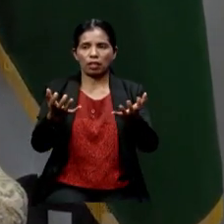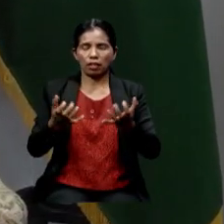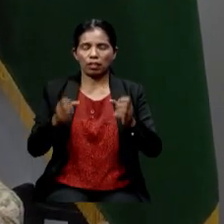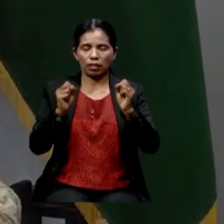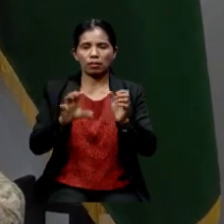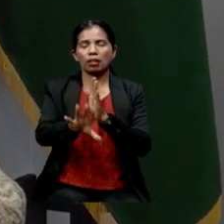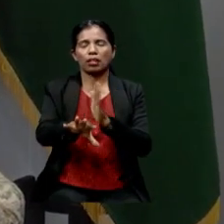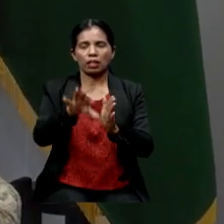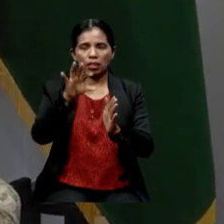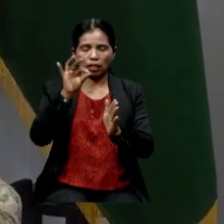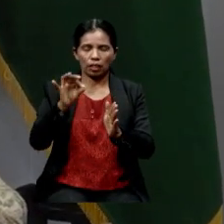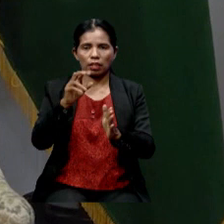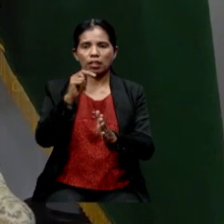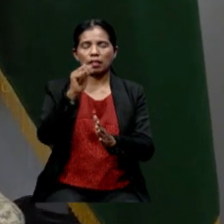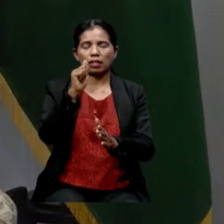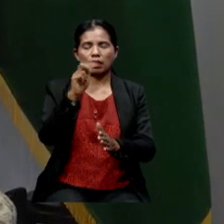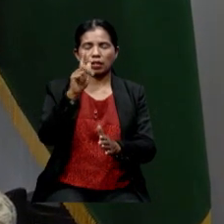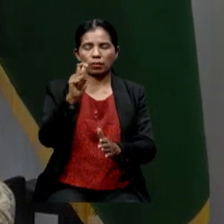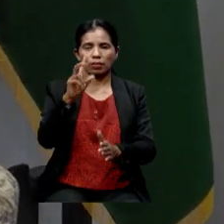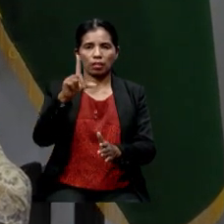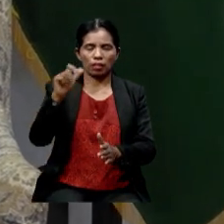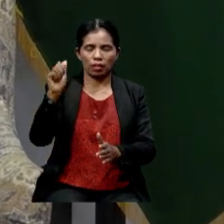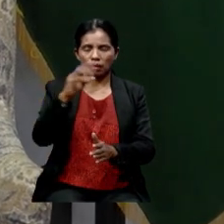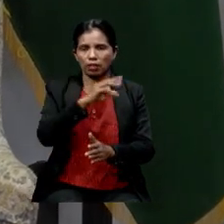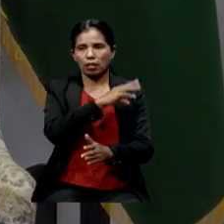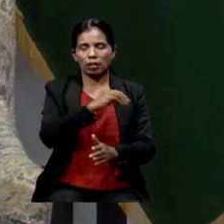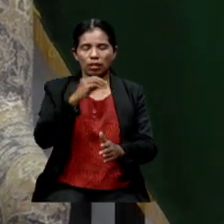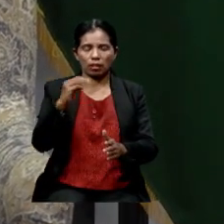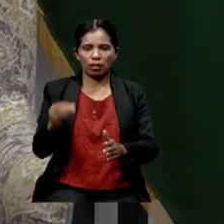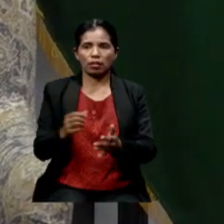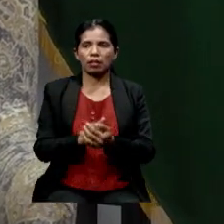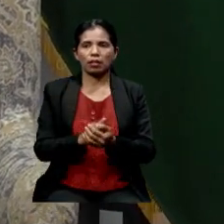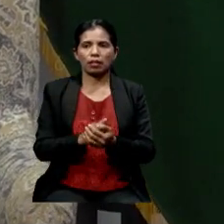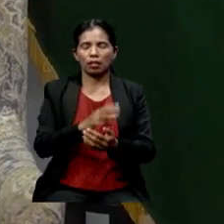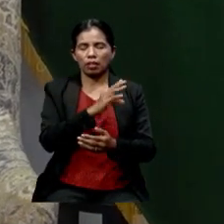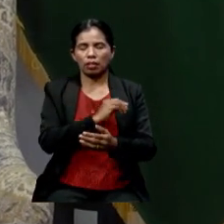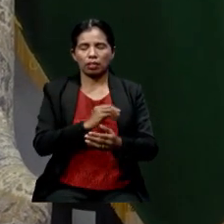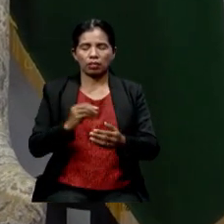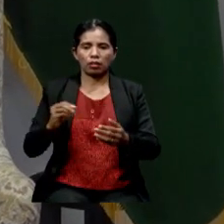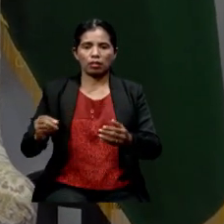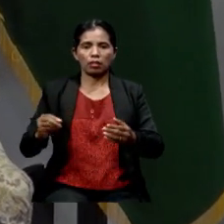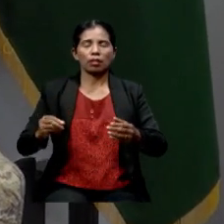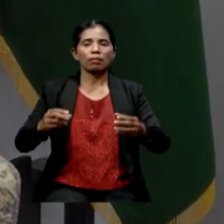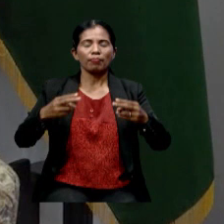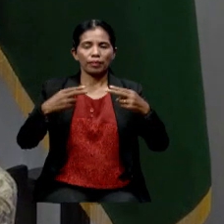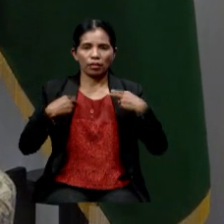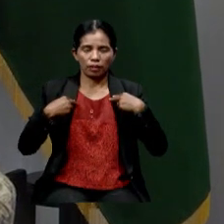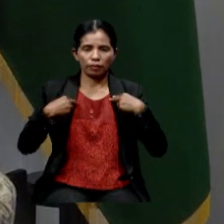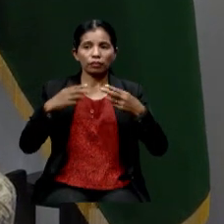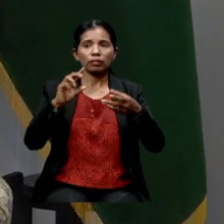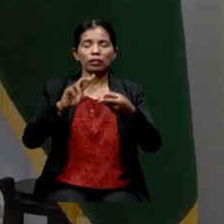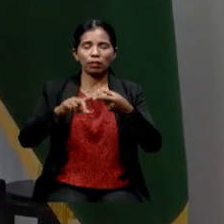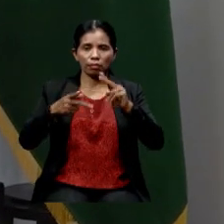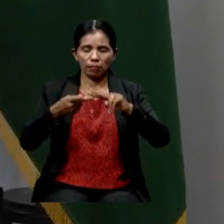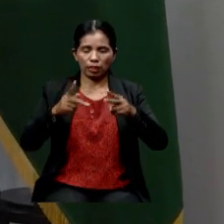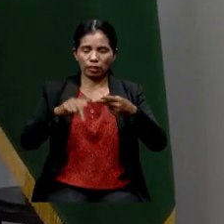nominate Nahdlatul Ulama and Muhammadiyah for the Human Fraternity Award. So this is a great honor for